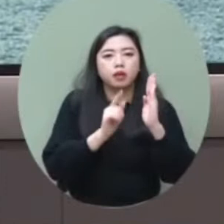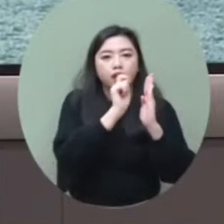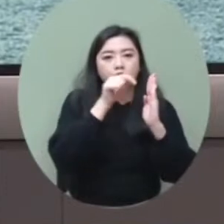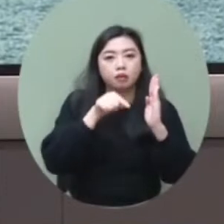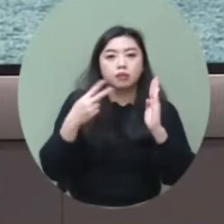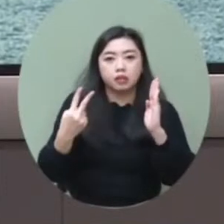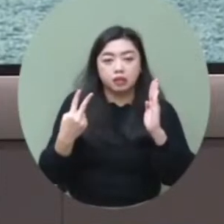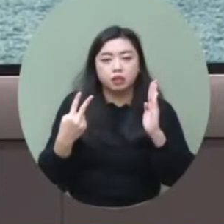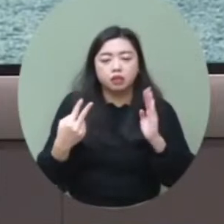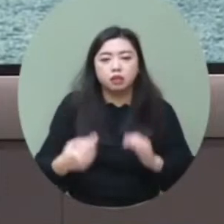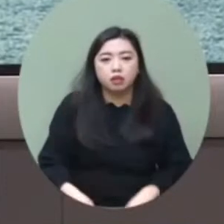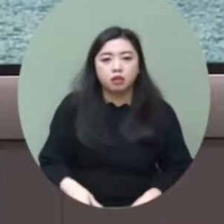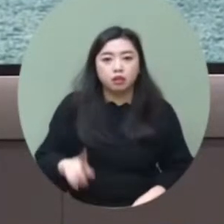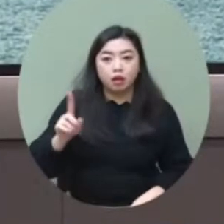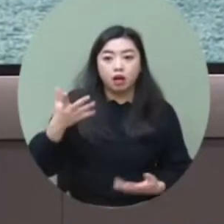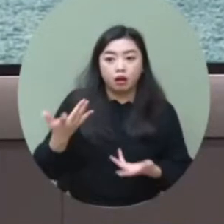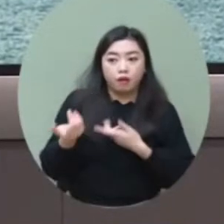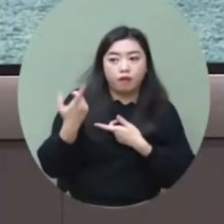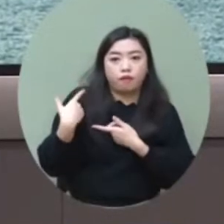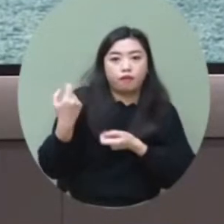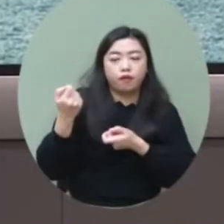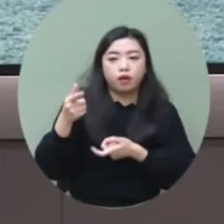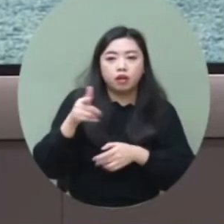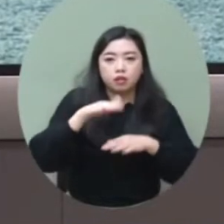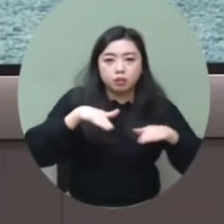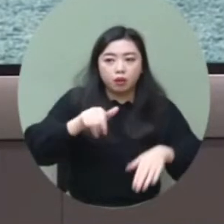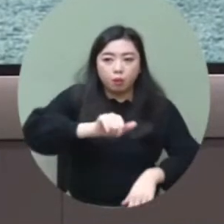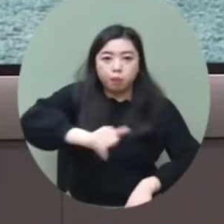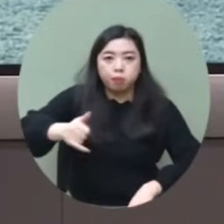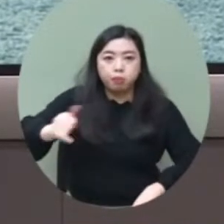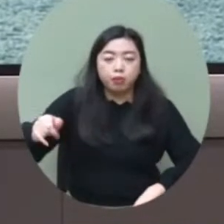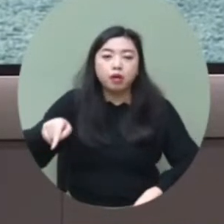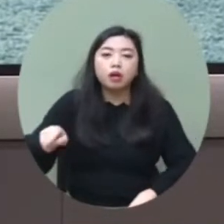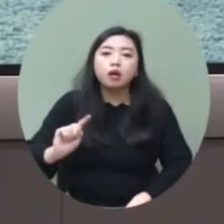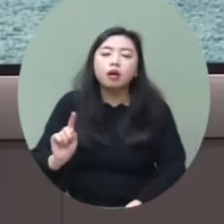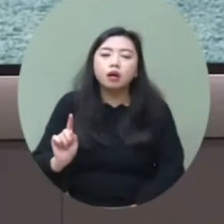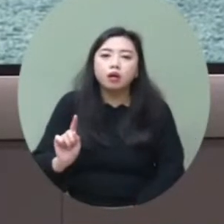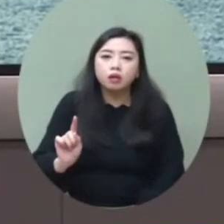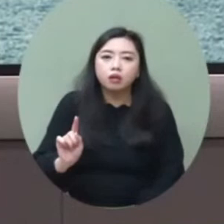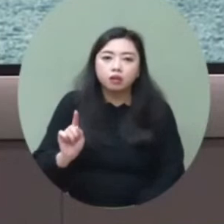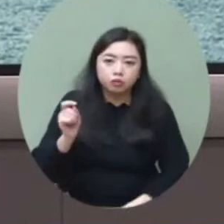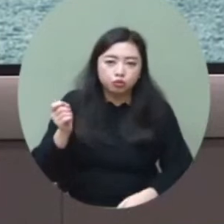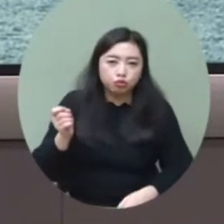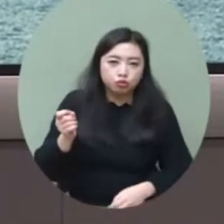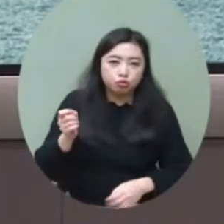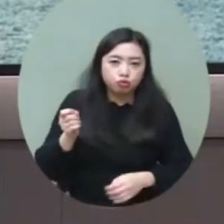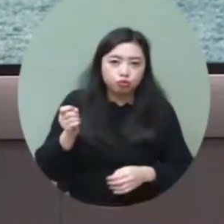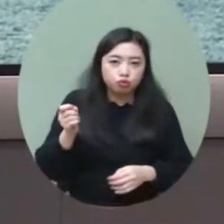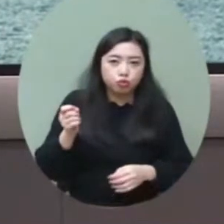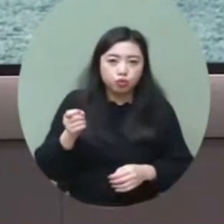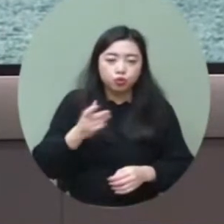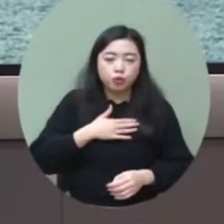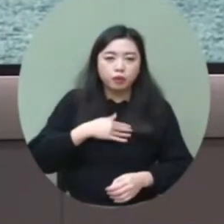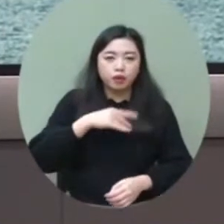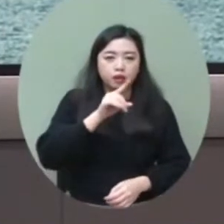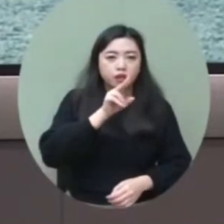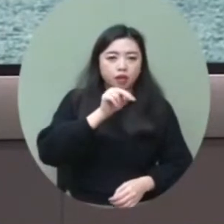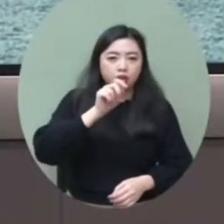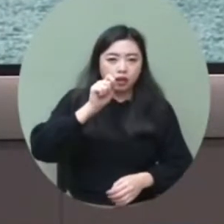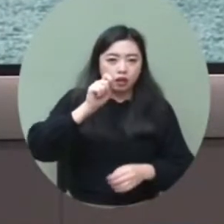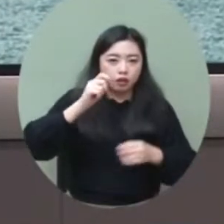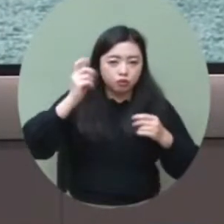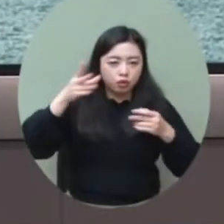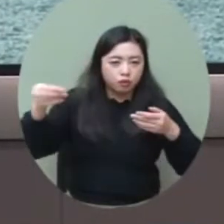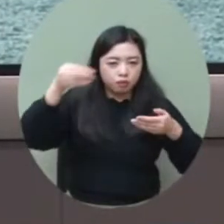recently, we need to take out their samples and do the exact sequencing to confirm. And